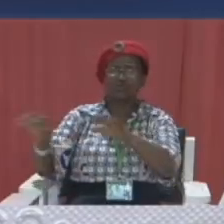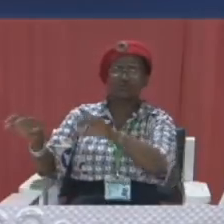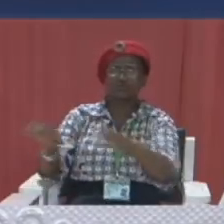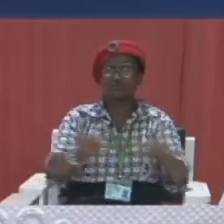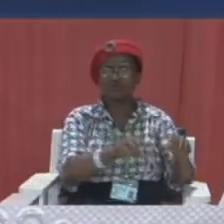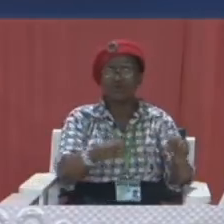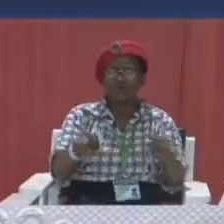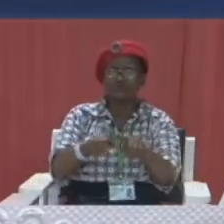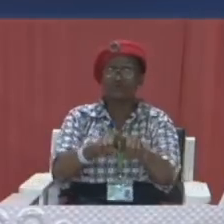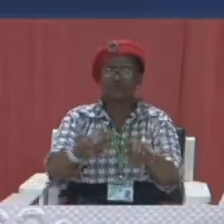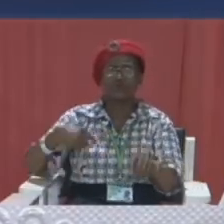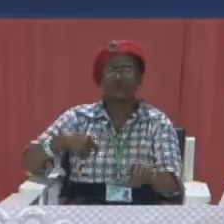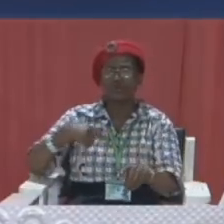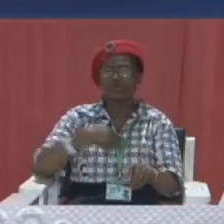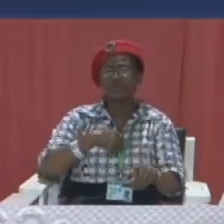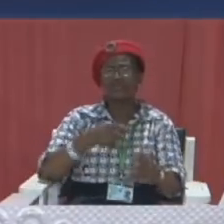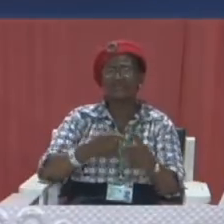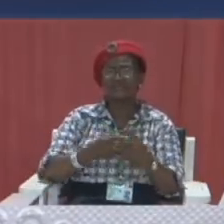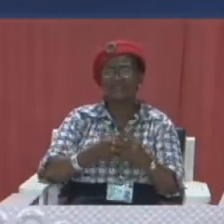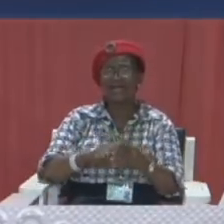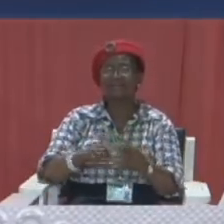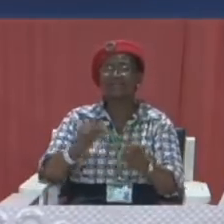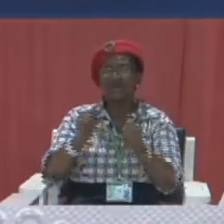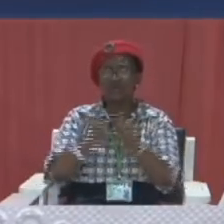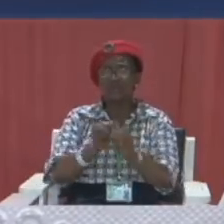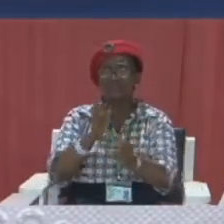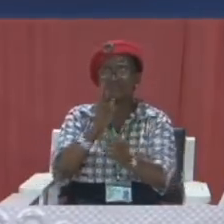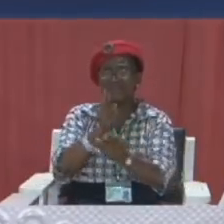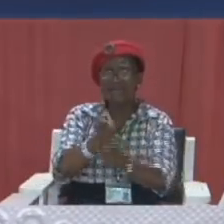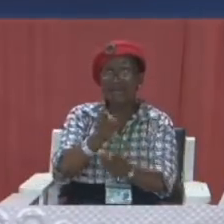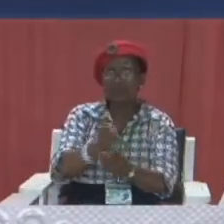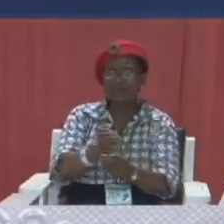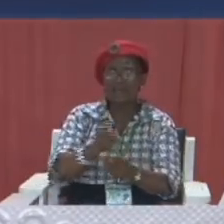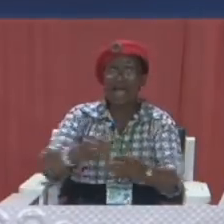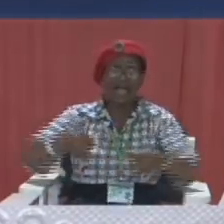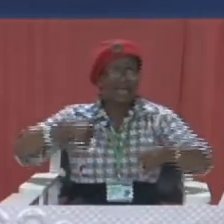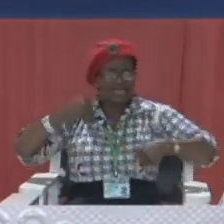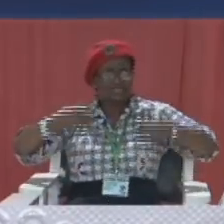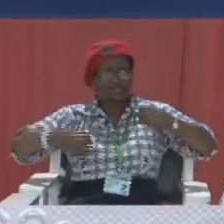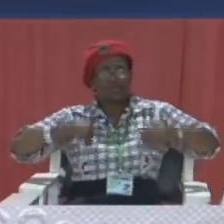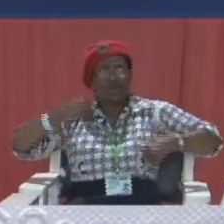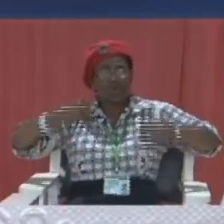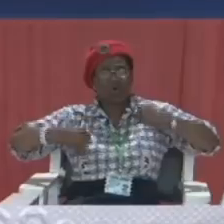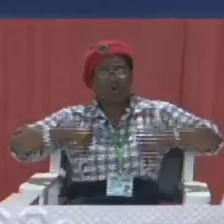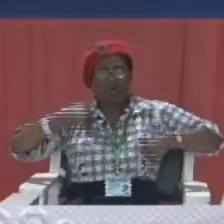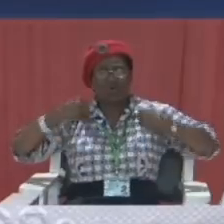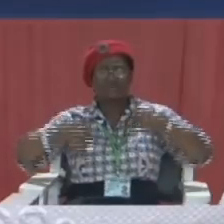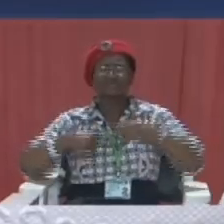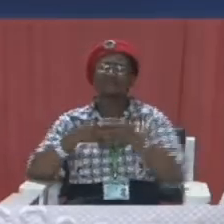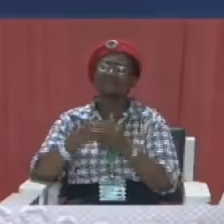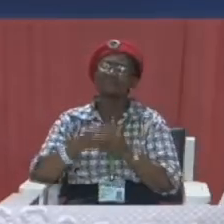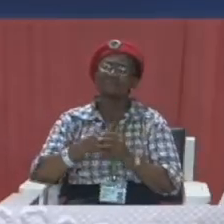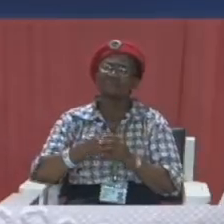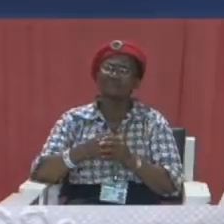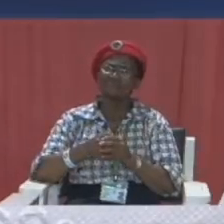start with regular joy. A kokko bere pelu ayo to je pe kari aye.